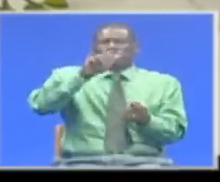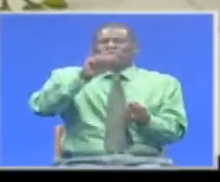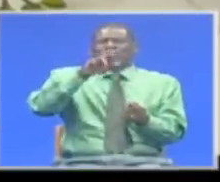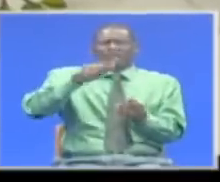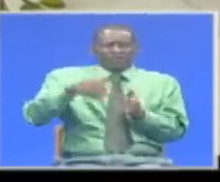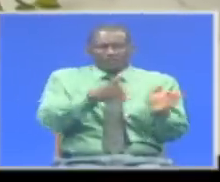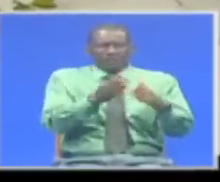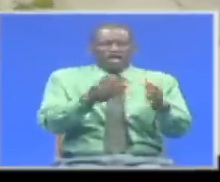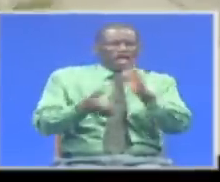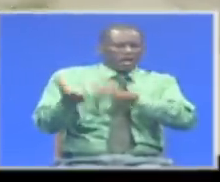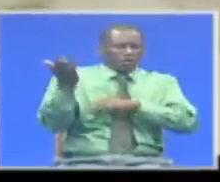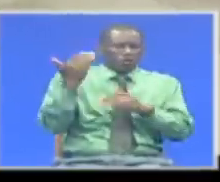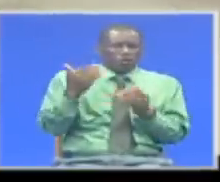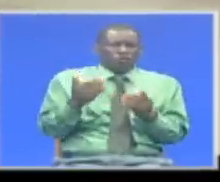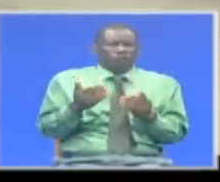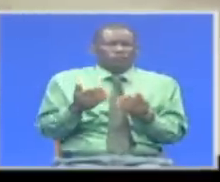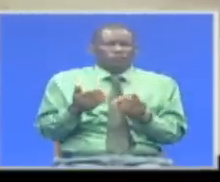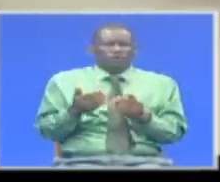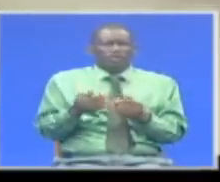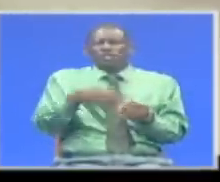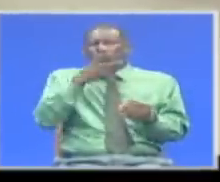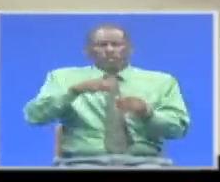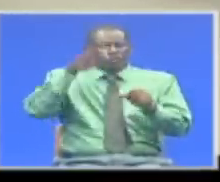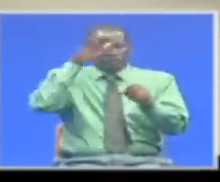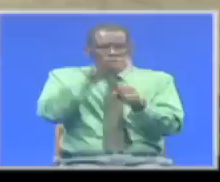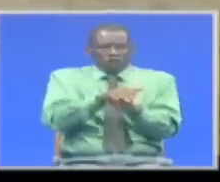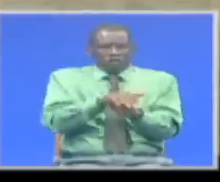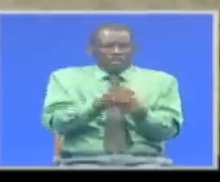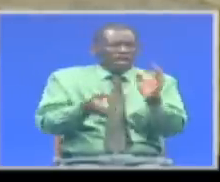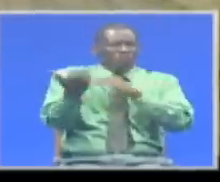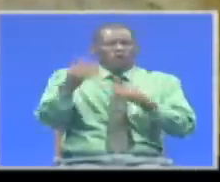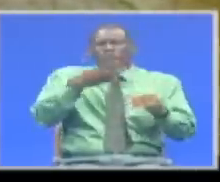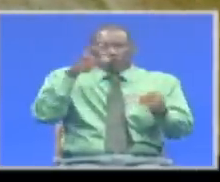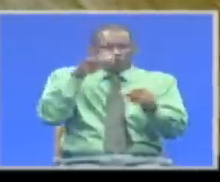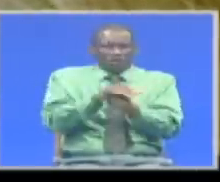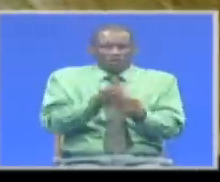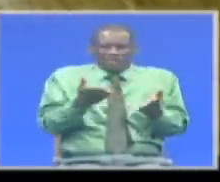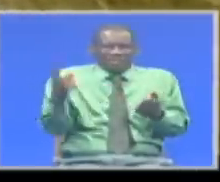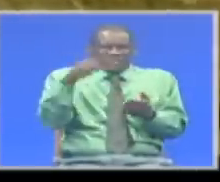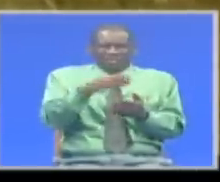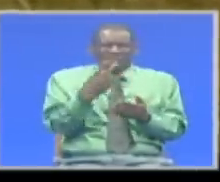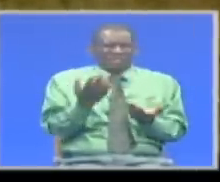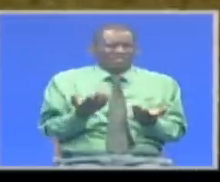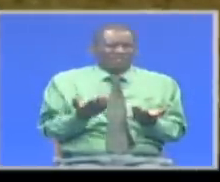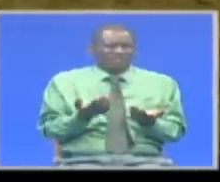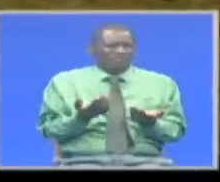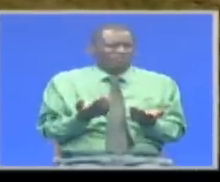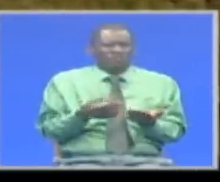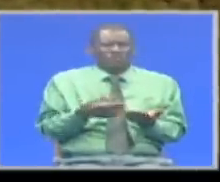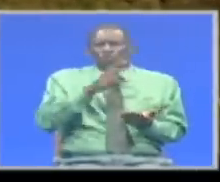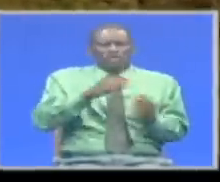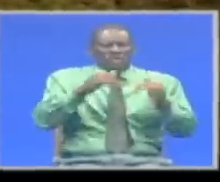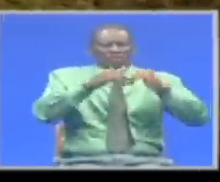Sababu samani Mara River ni maji ni mingi sana. Siku hizi tunaona Mara River maji yamekatika mara